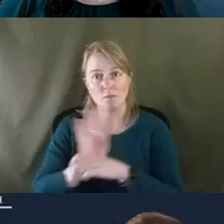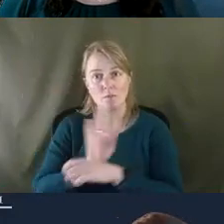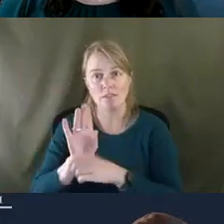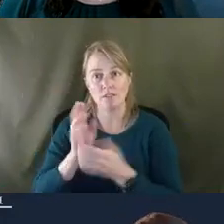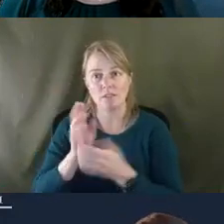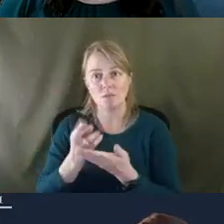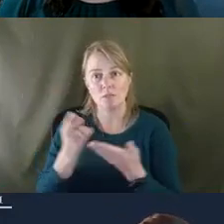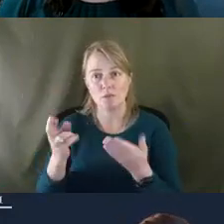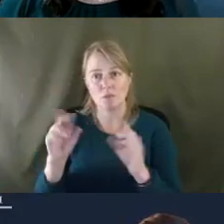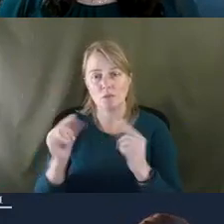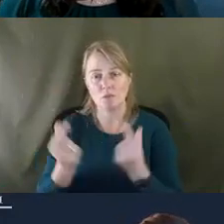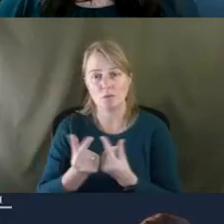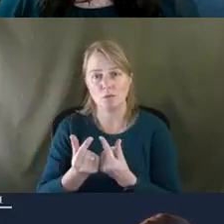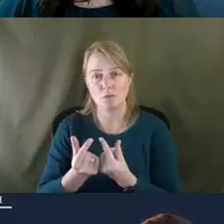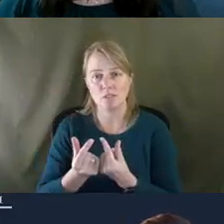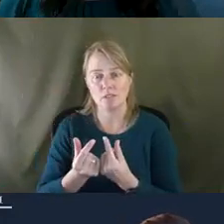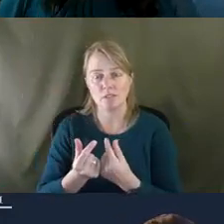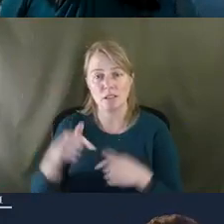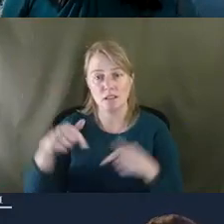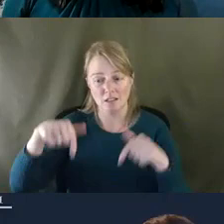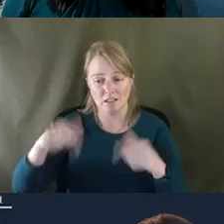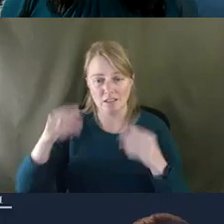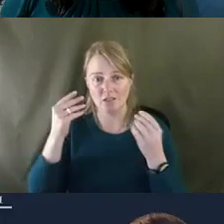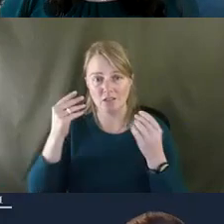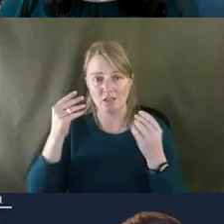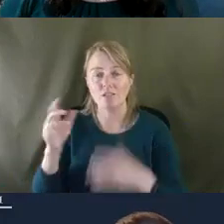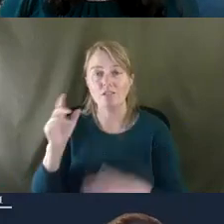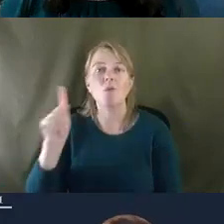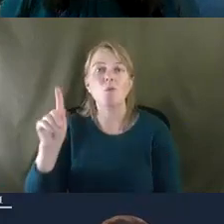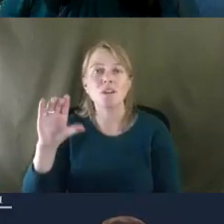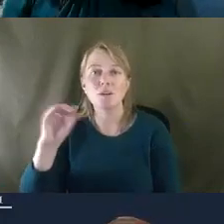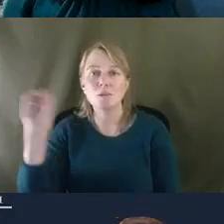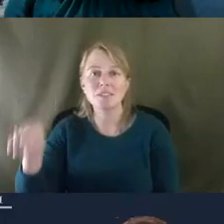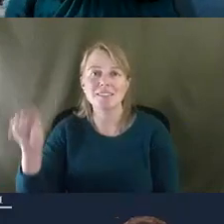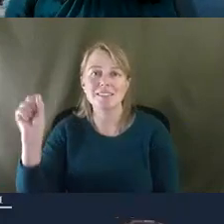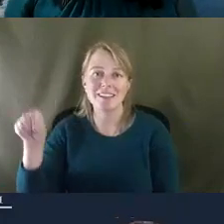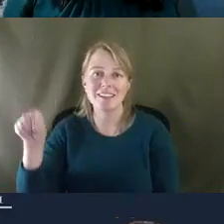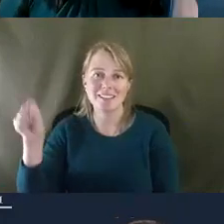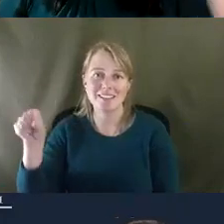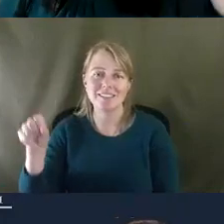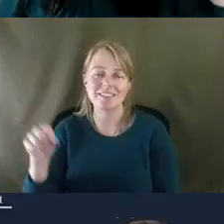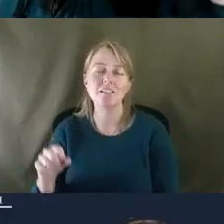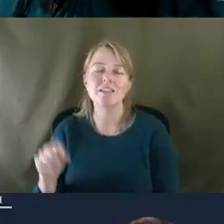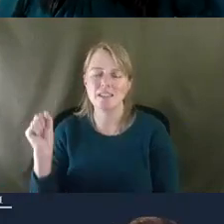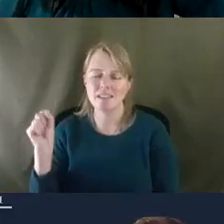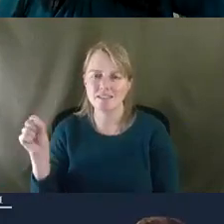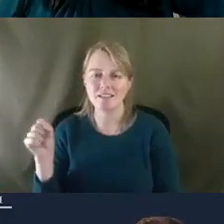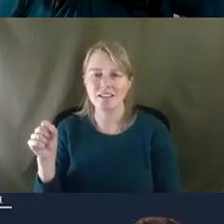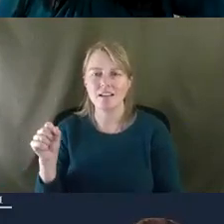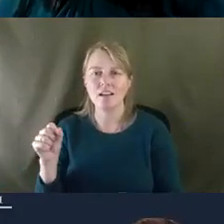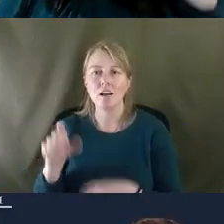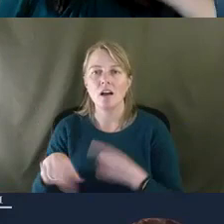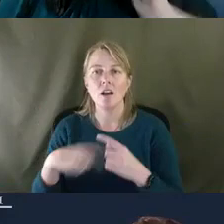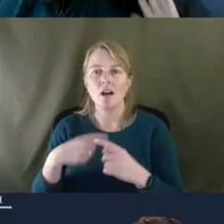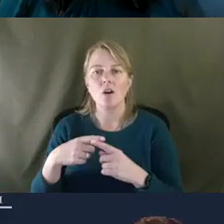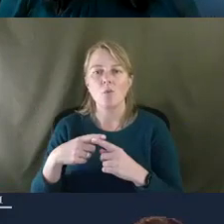groups? This information? Yeah. I 100%, yes, I would. And in fact, when we were